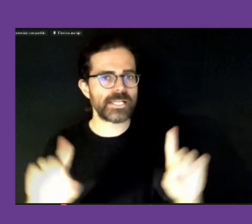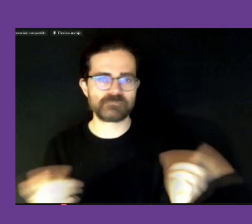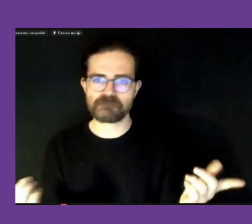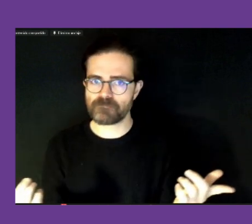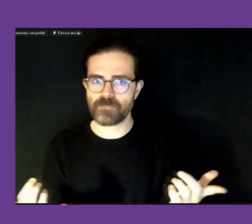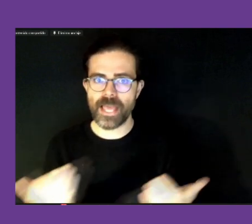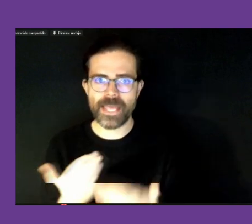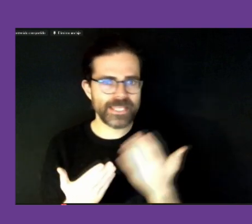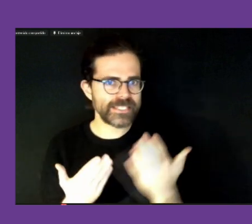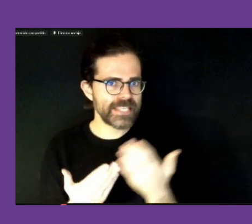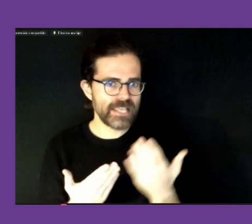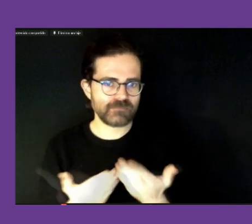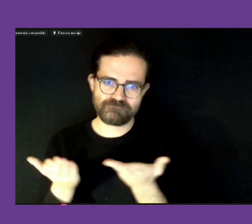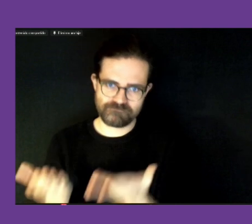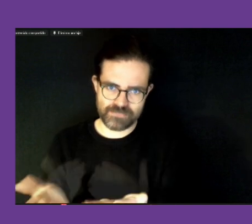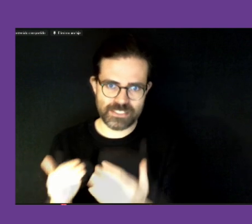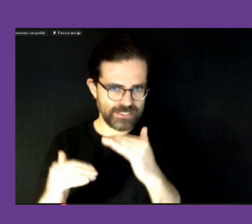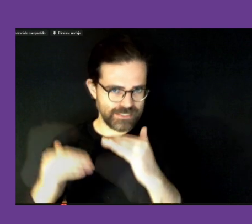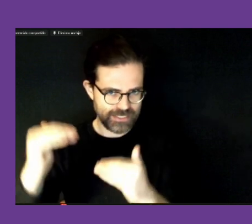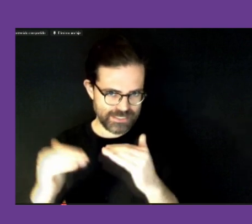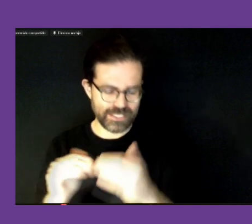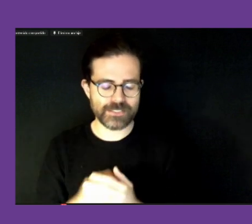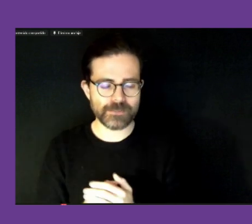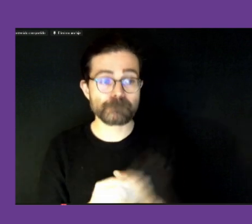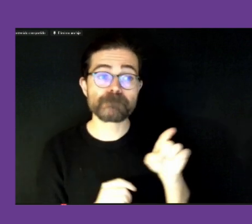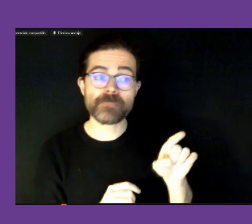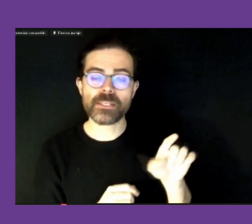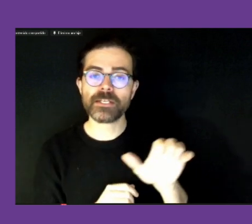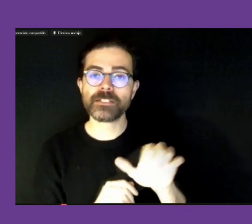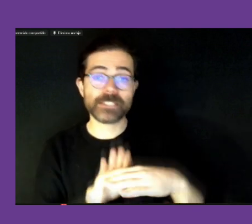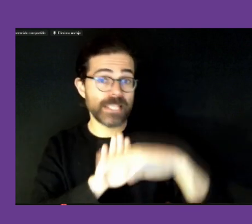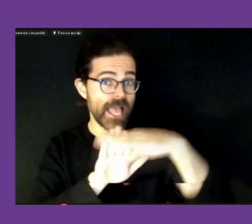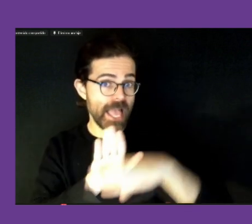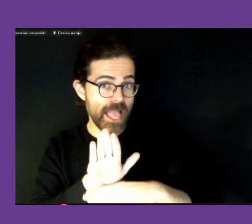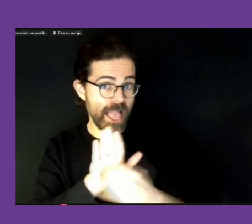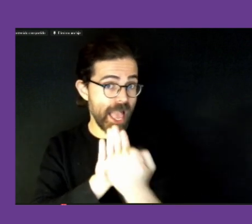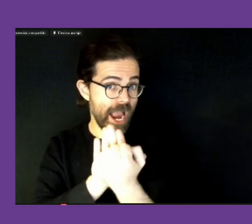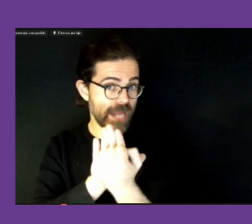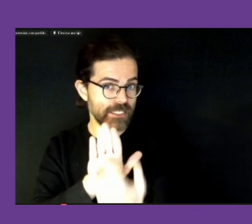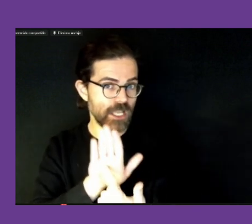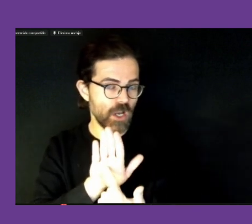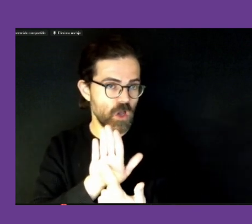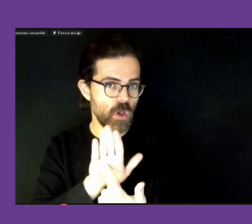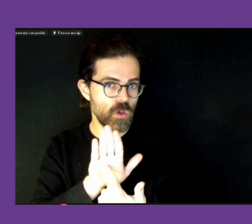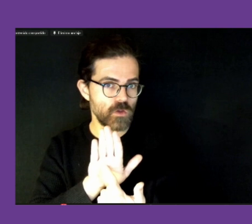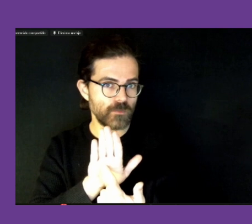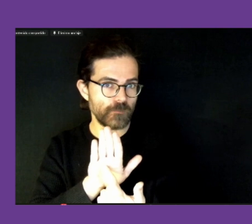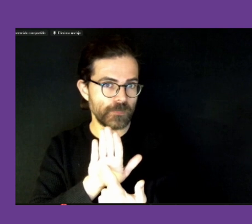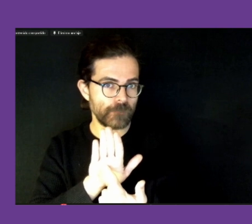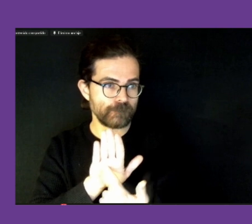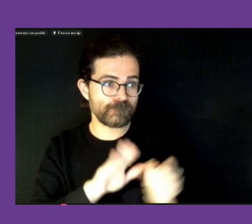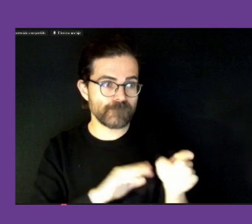So that article that makes that allows member states to make compulsory